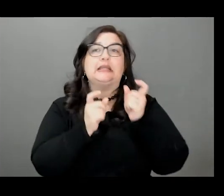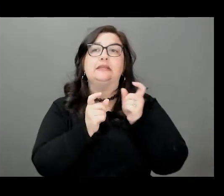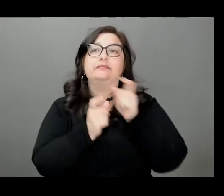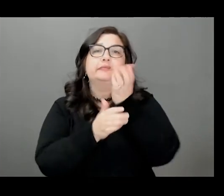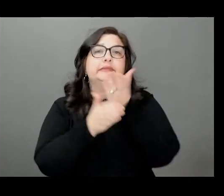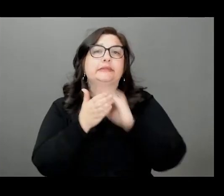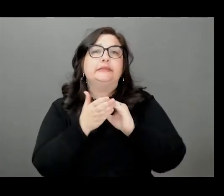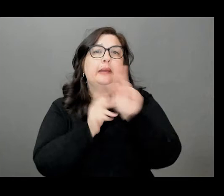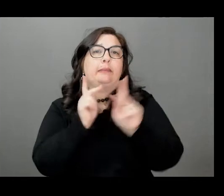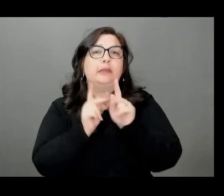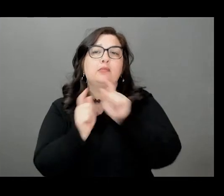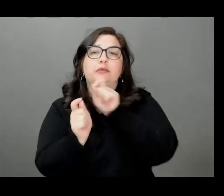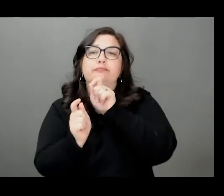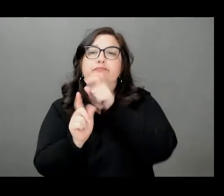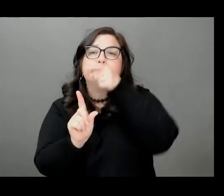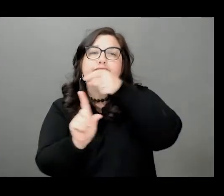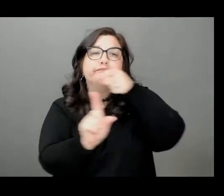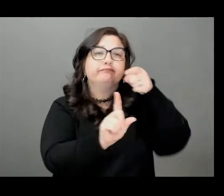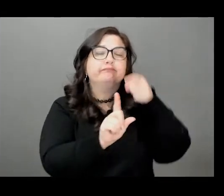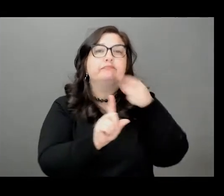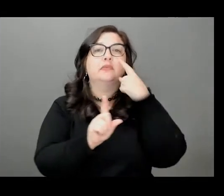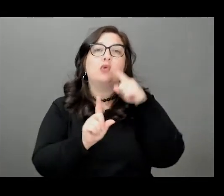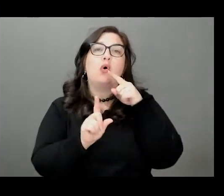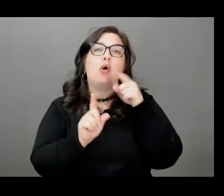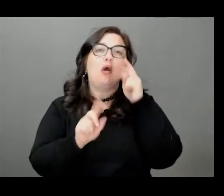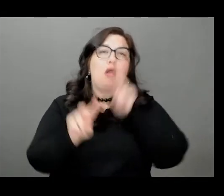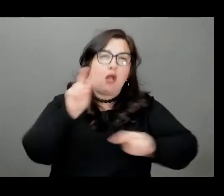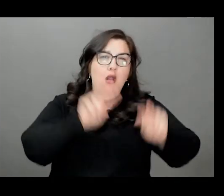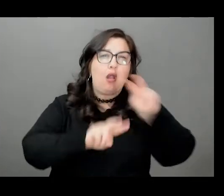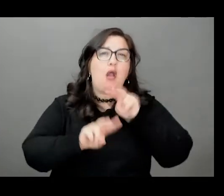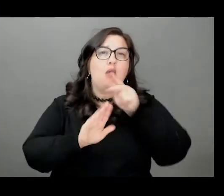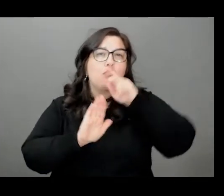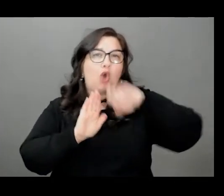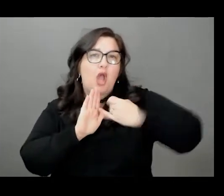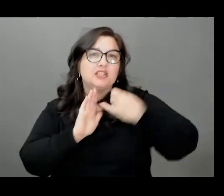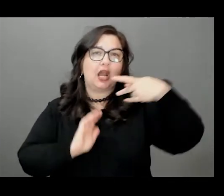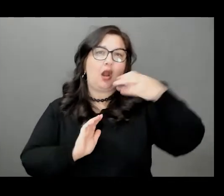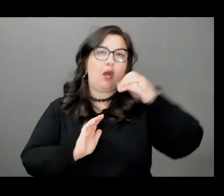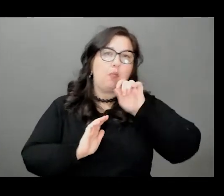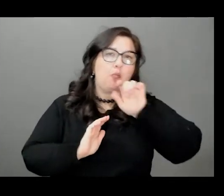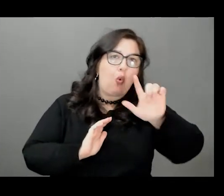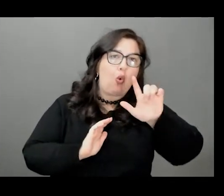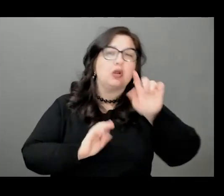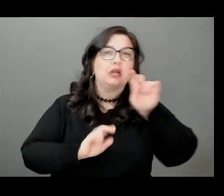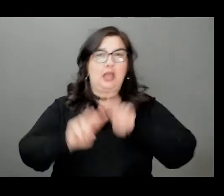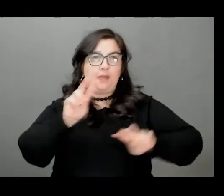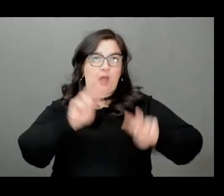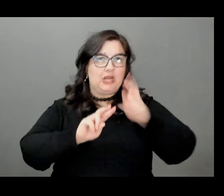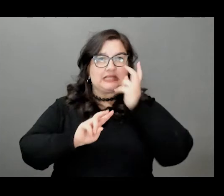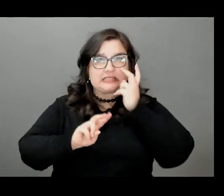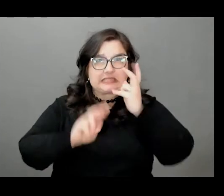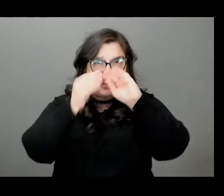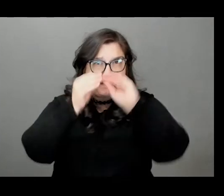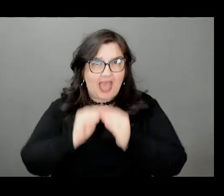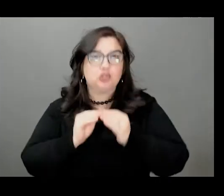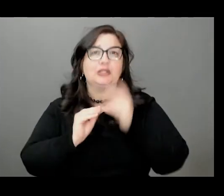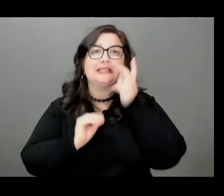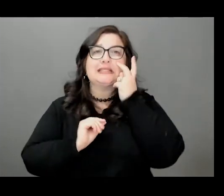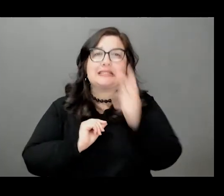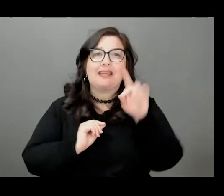and customers might want to give certain people access to what we call as the project portal, where they can monitor all their